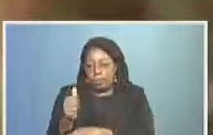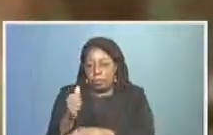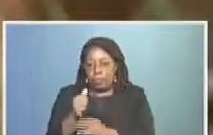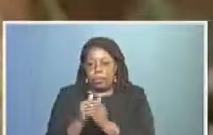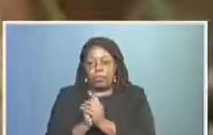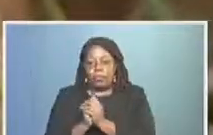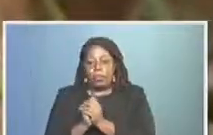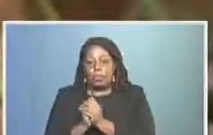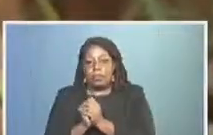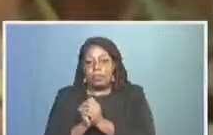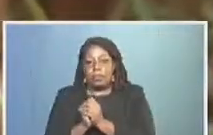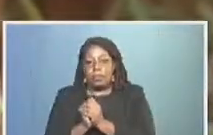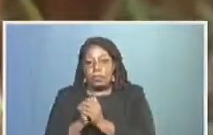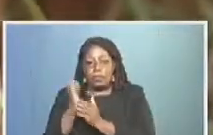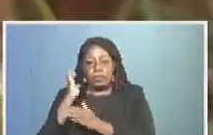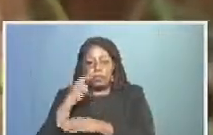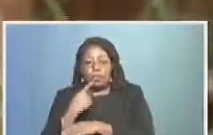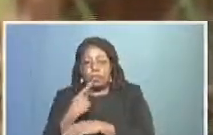just